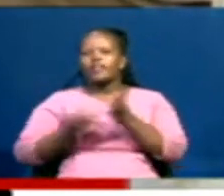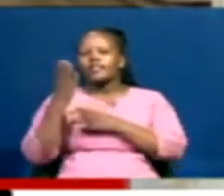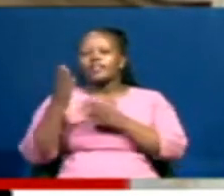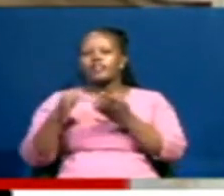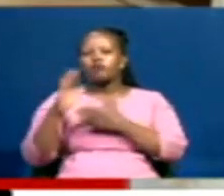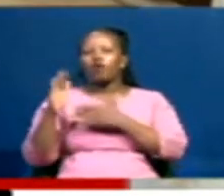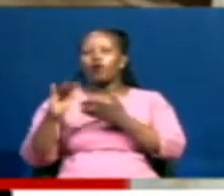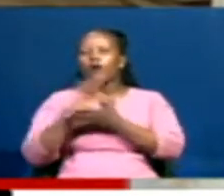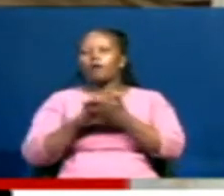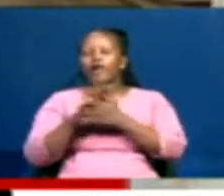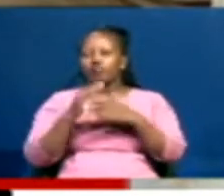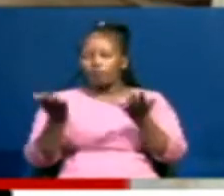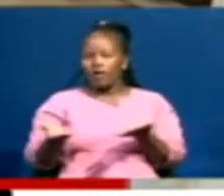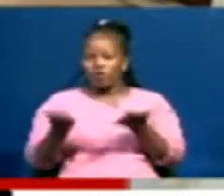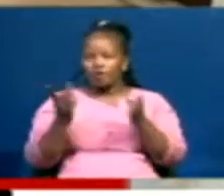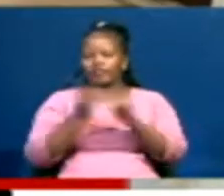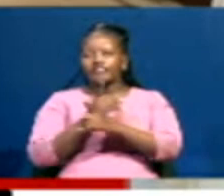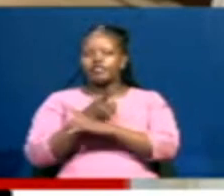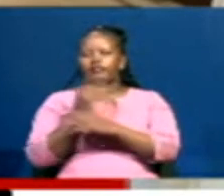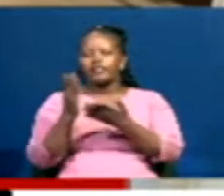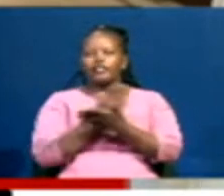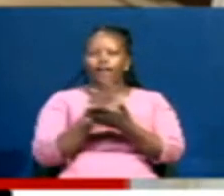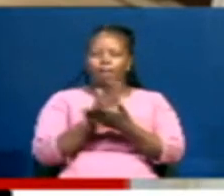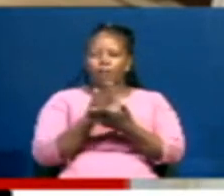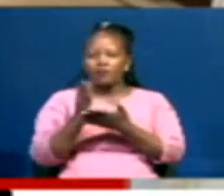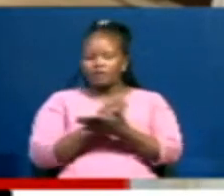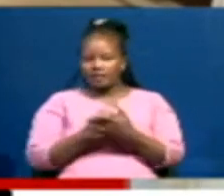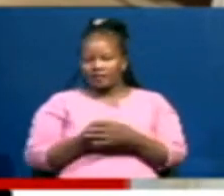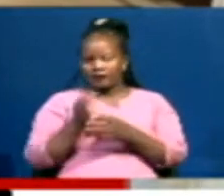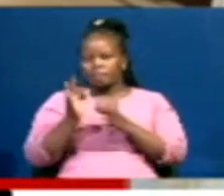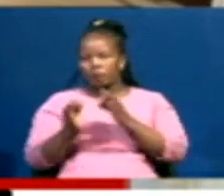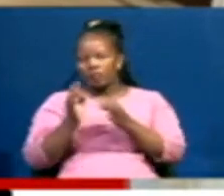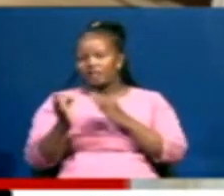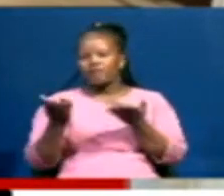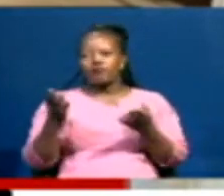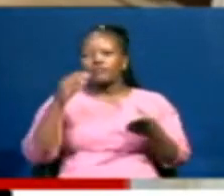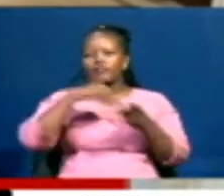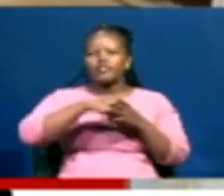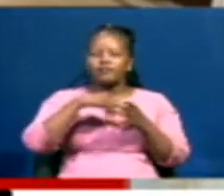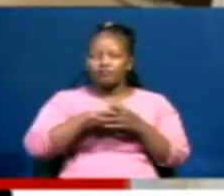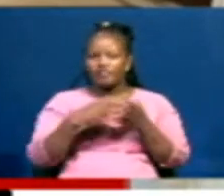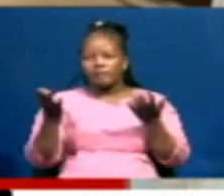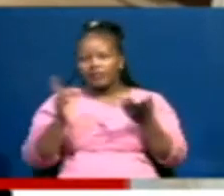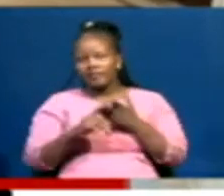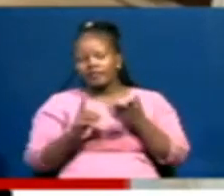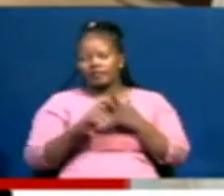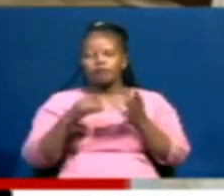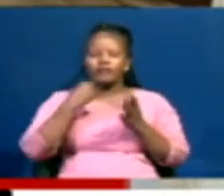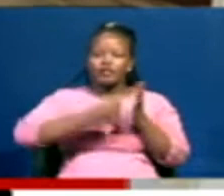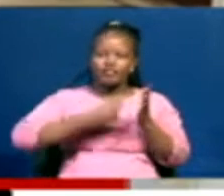in various sectors, be it in investment, be it in industrialization, be it in